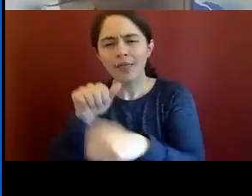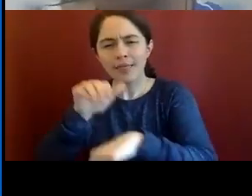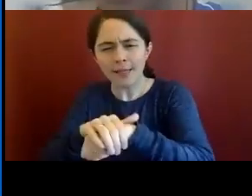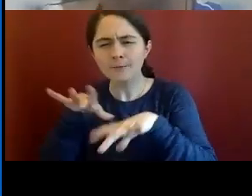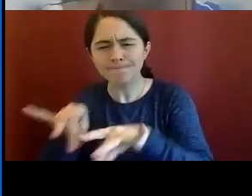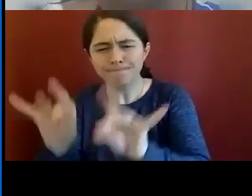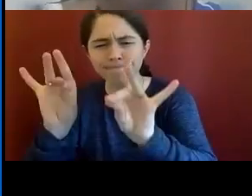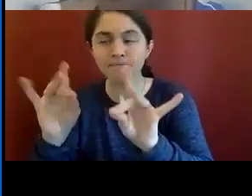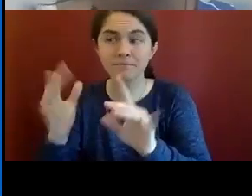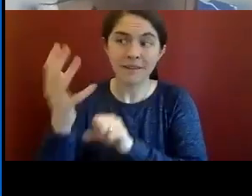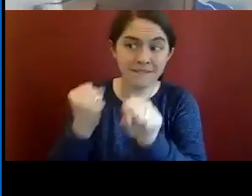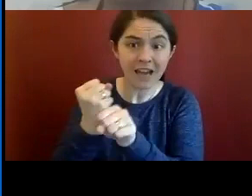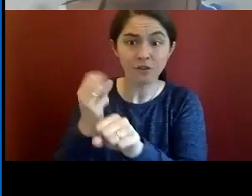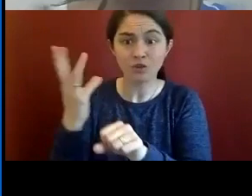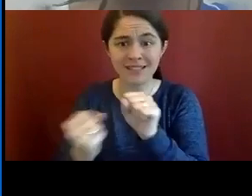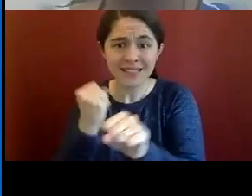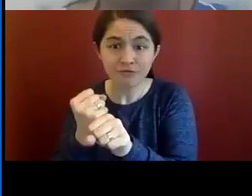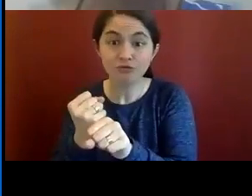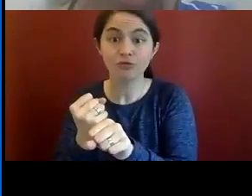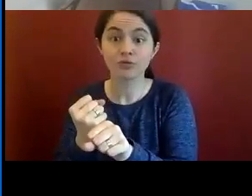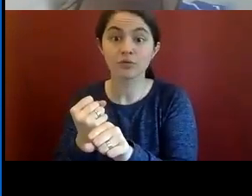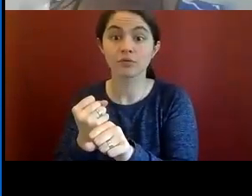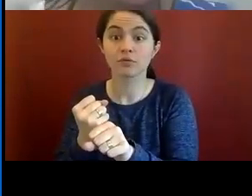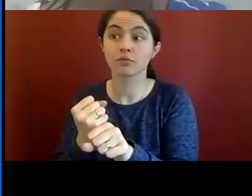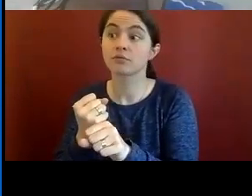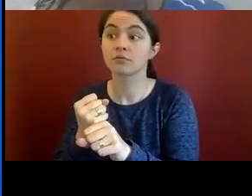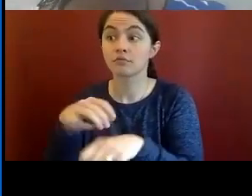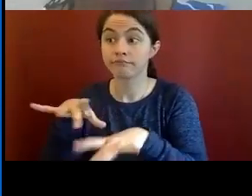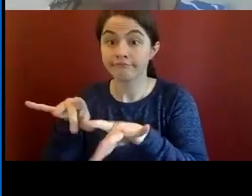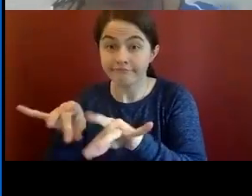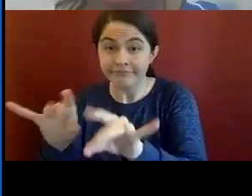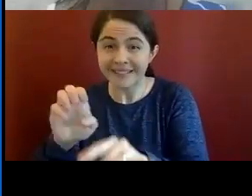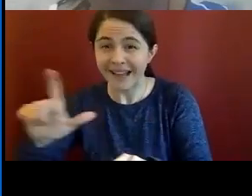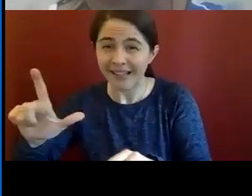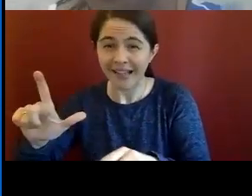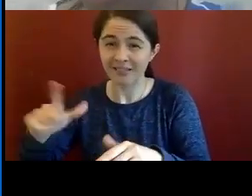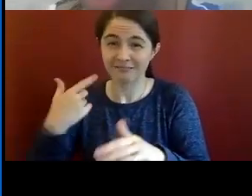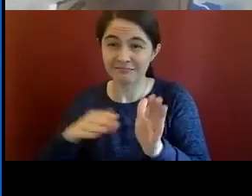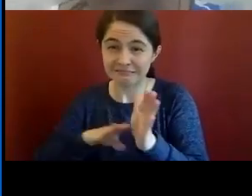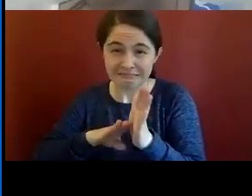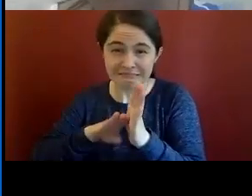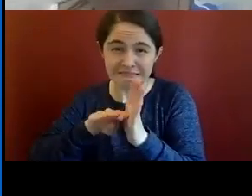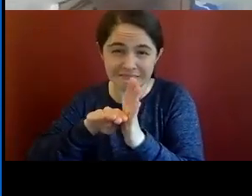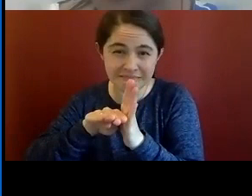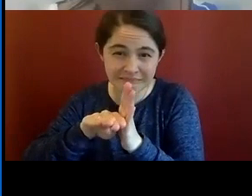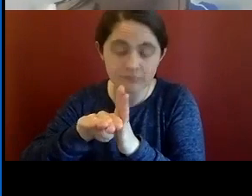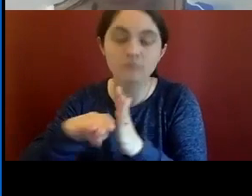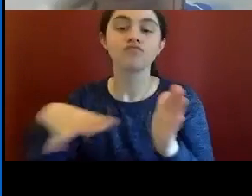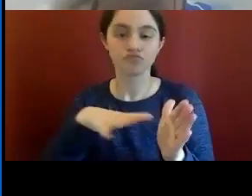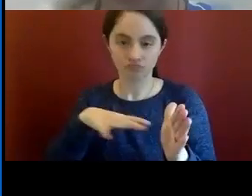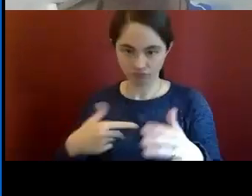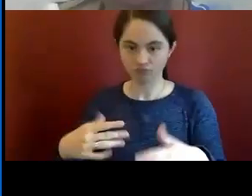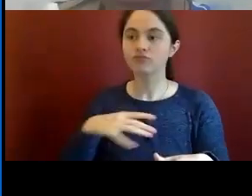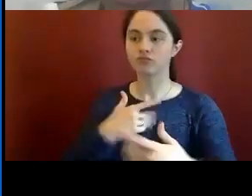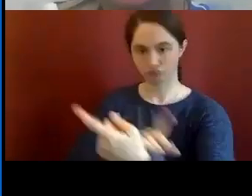6 years in an EL related program that they're not making progress, we want to work with them and provide some